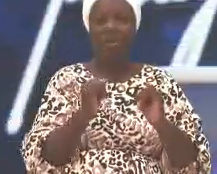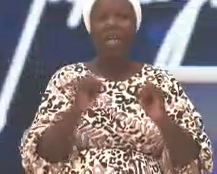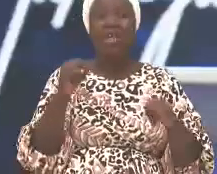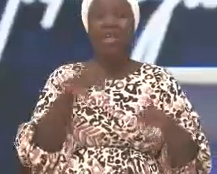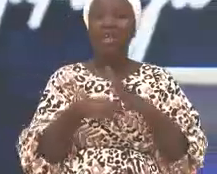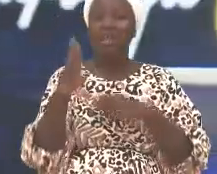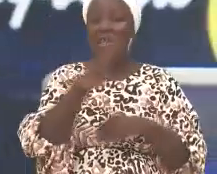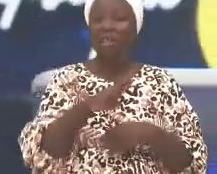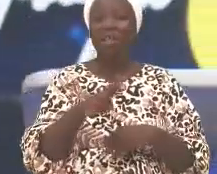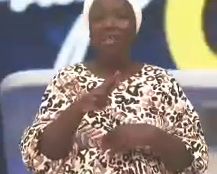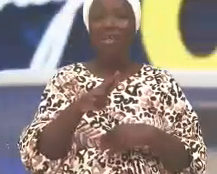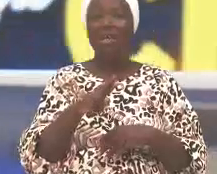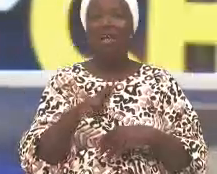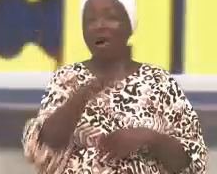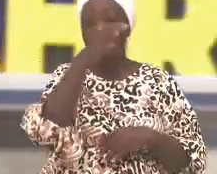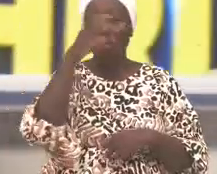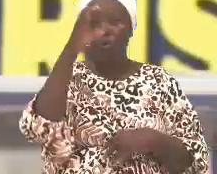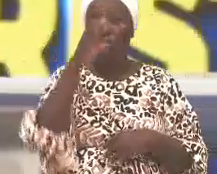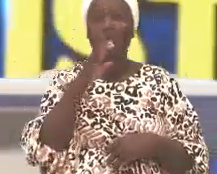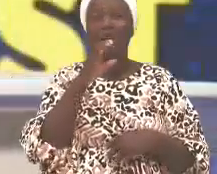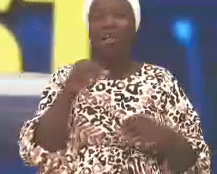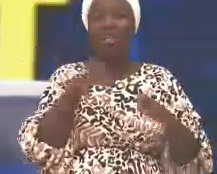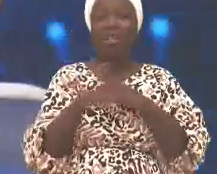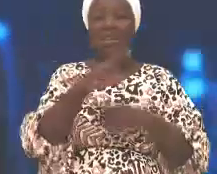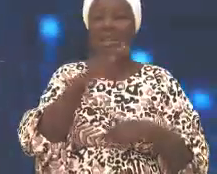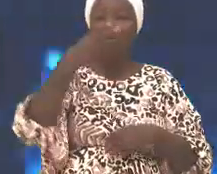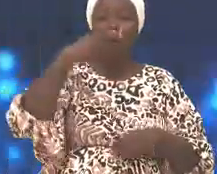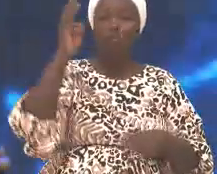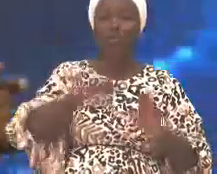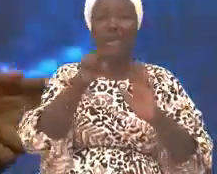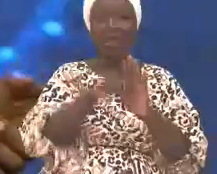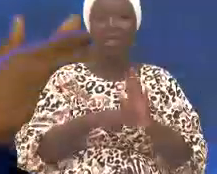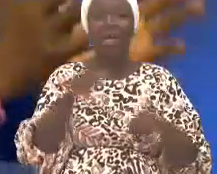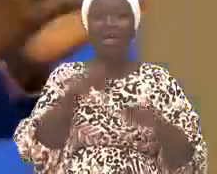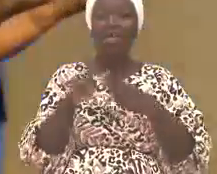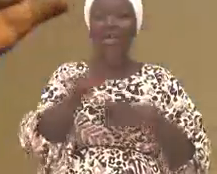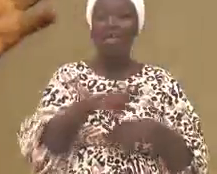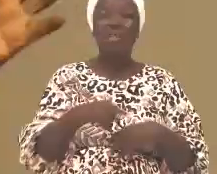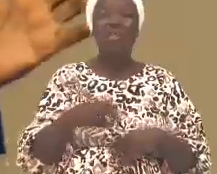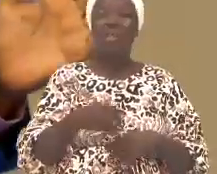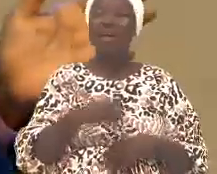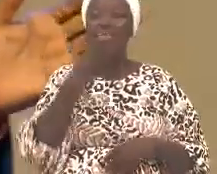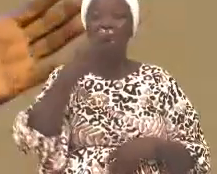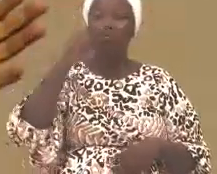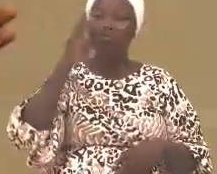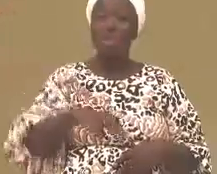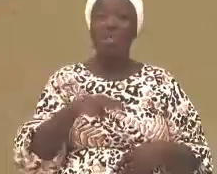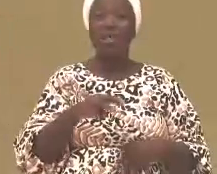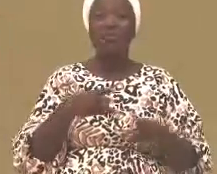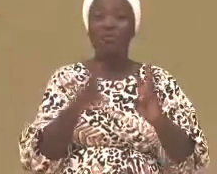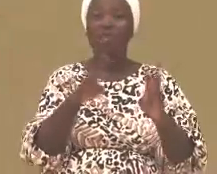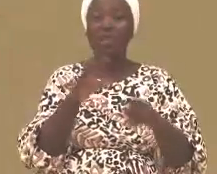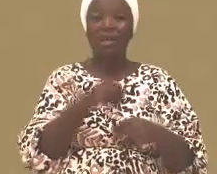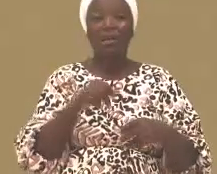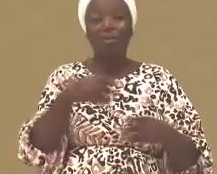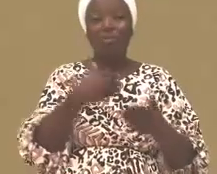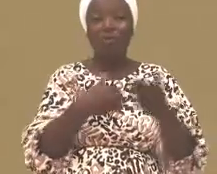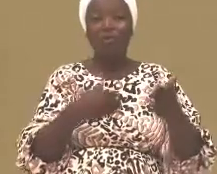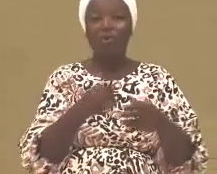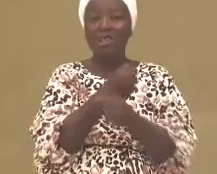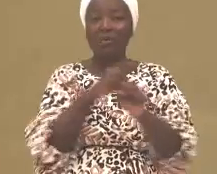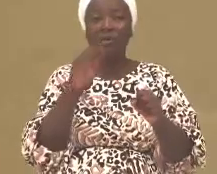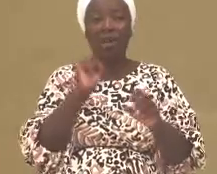their occultism, in their wickedness, in their violence, before salvation can come, before redemption